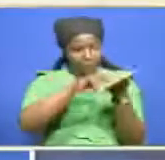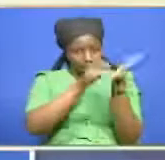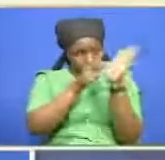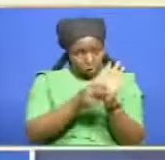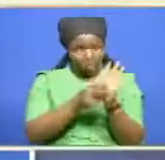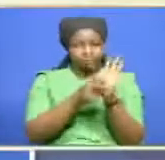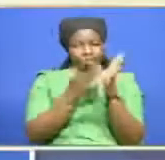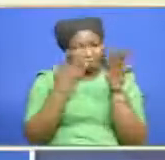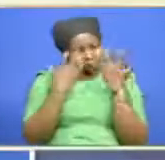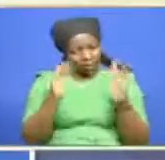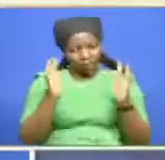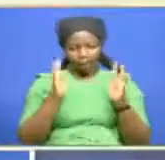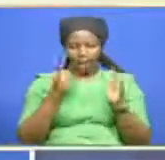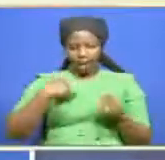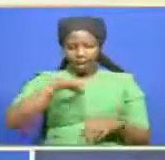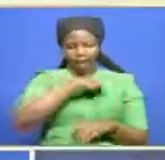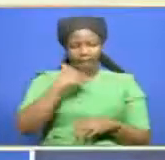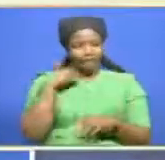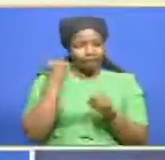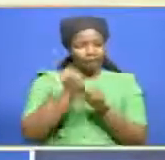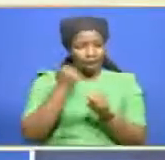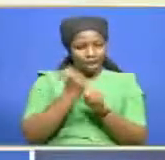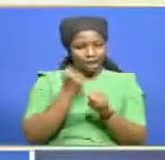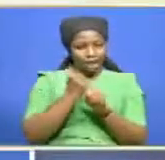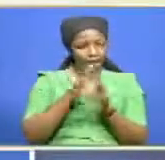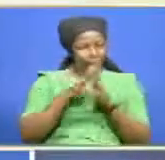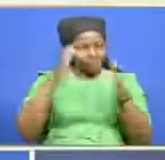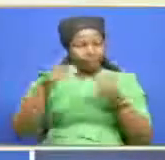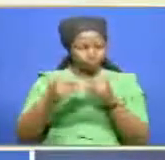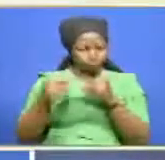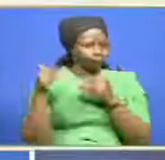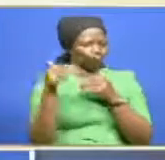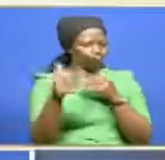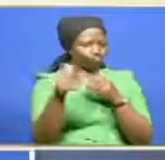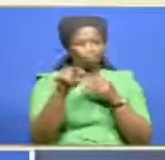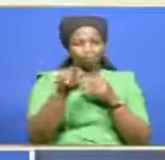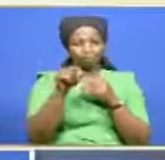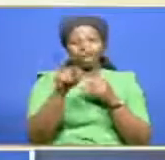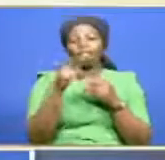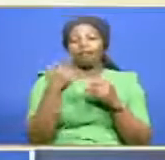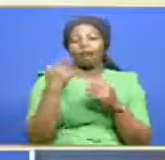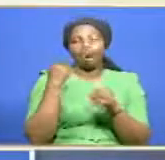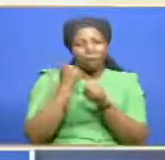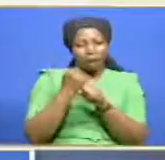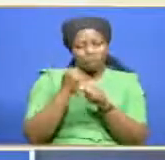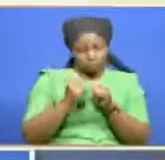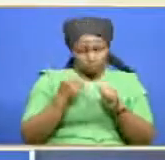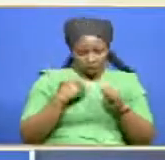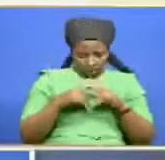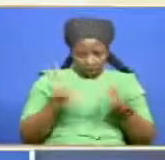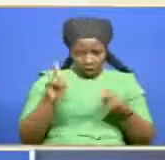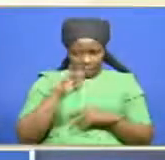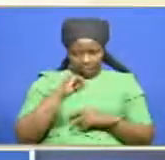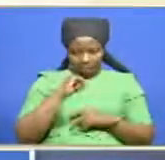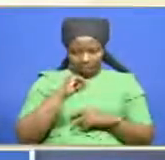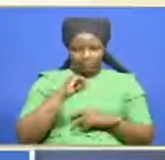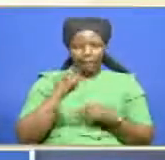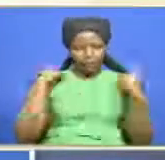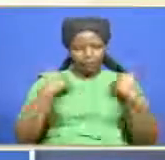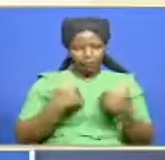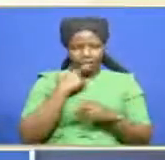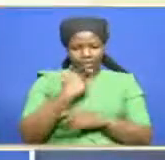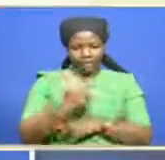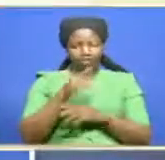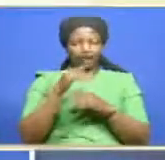job and a big task ahead of us, a task that we have already embarked on. And as I was telling